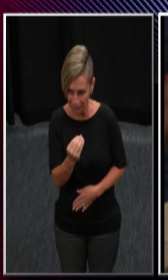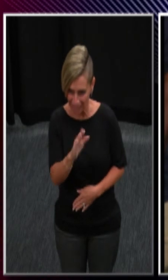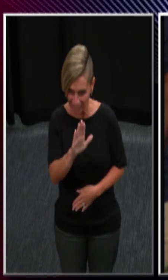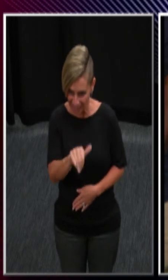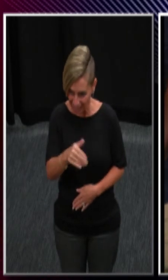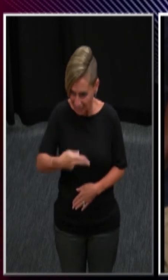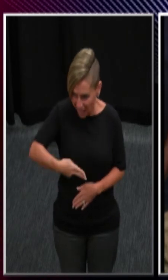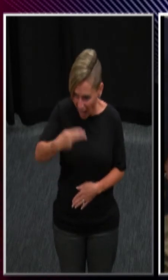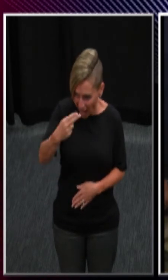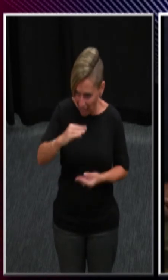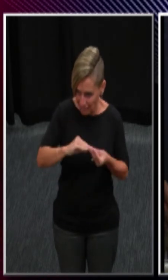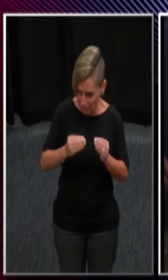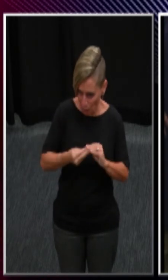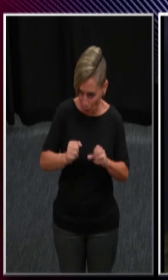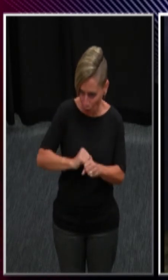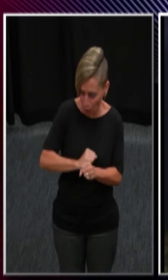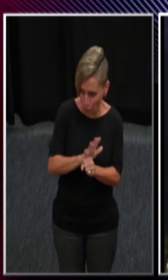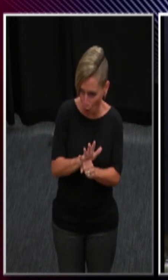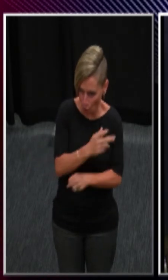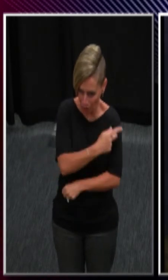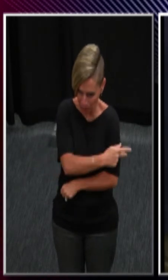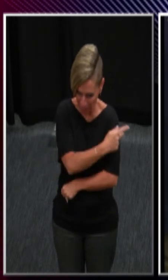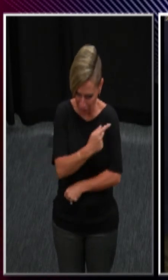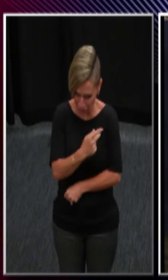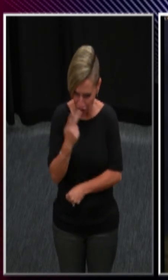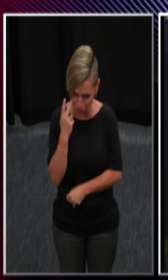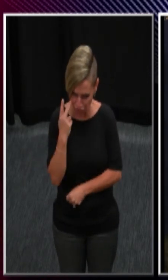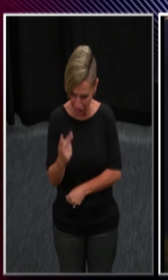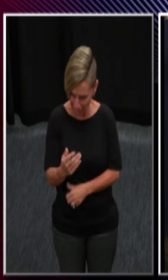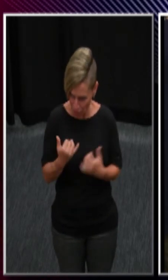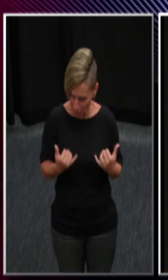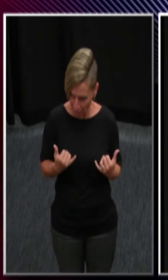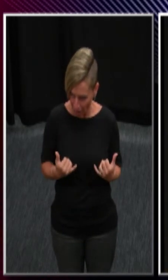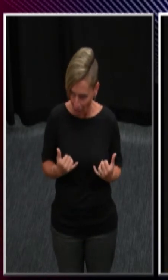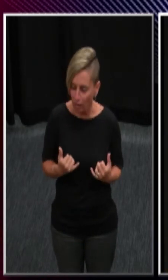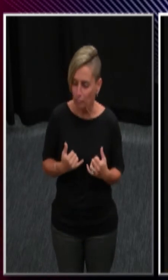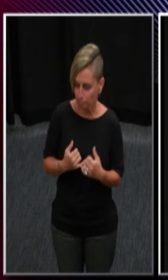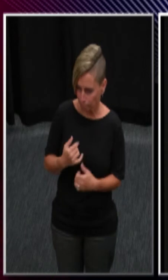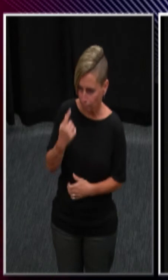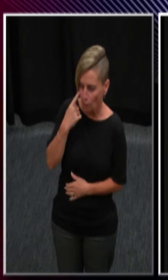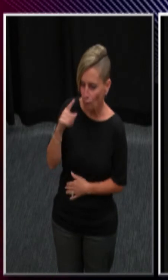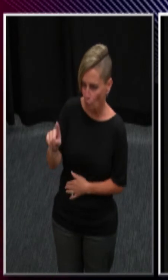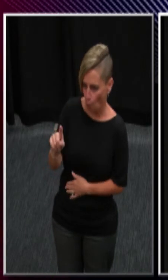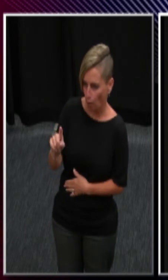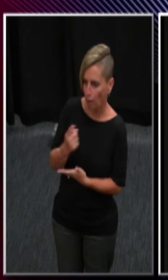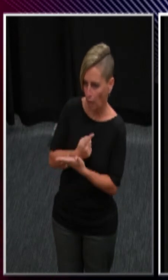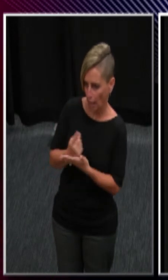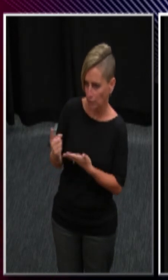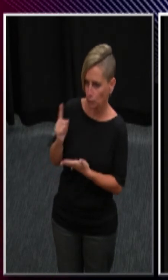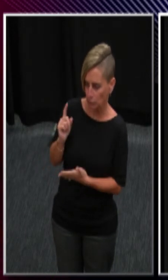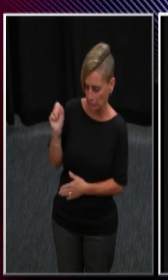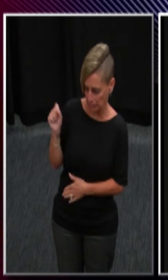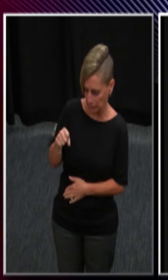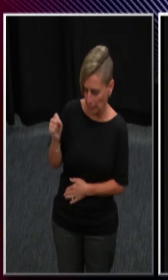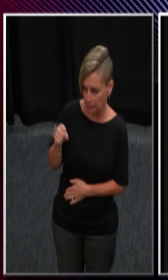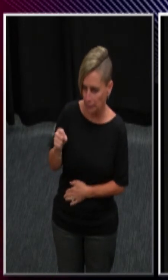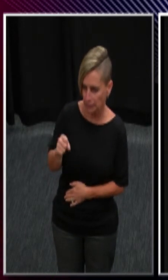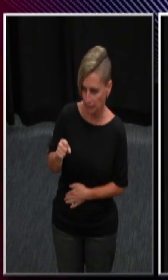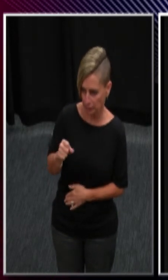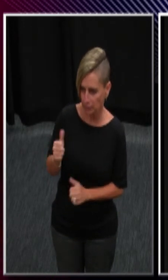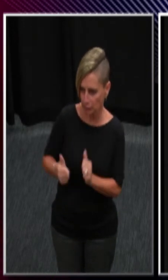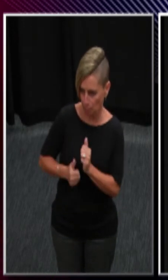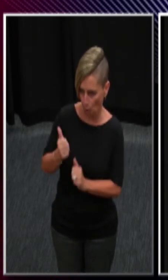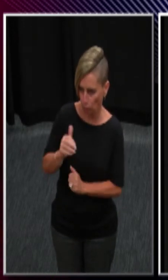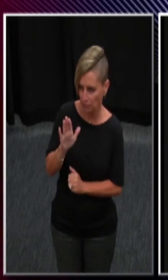highest number of COVID patients in general that you guys are seeing right now? For the past week. Those were case counts that we had of positive cases for the